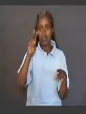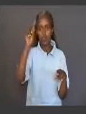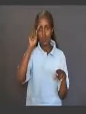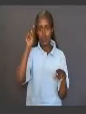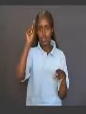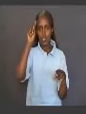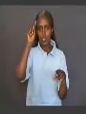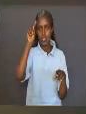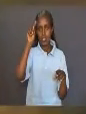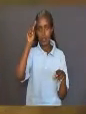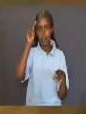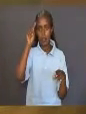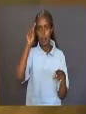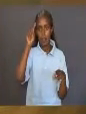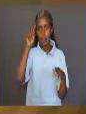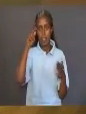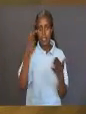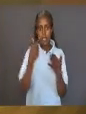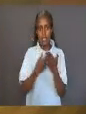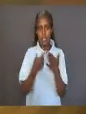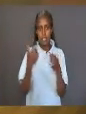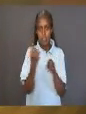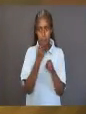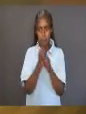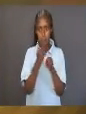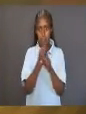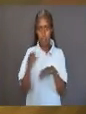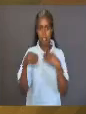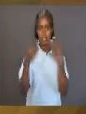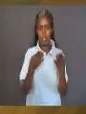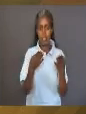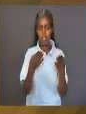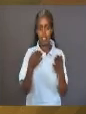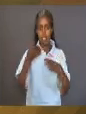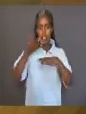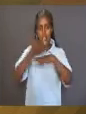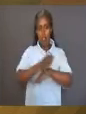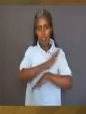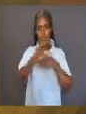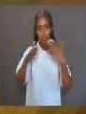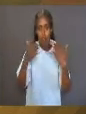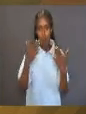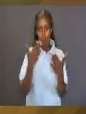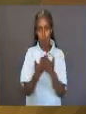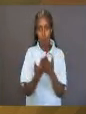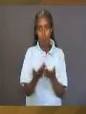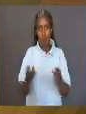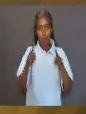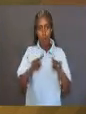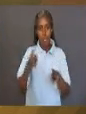degrees. That makes sense. After all, when